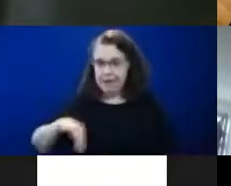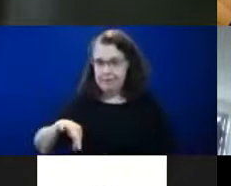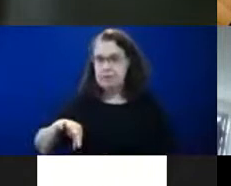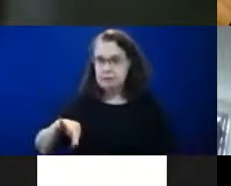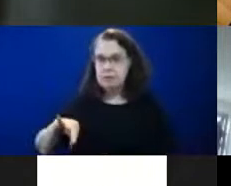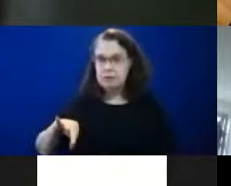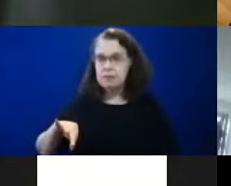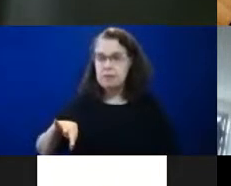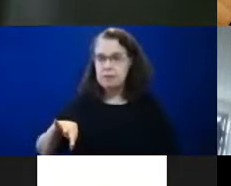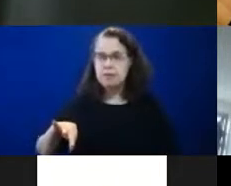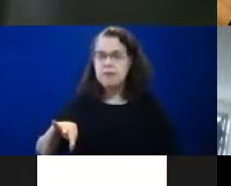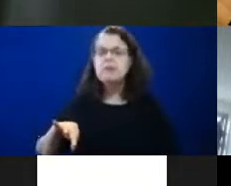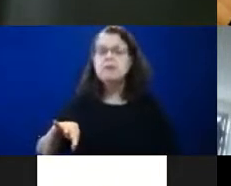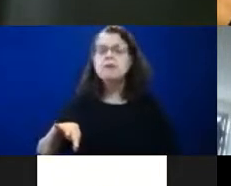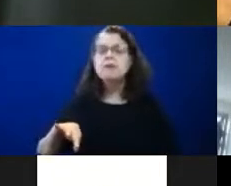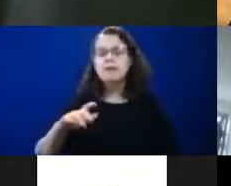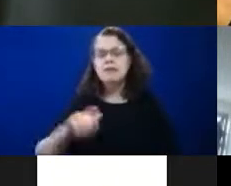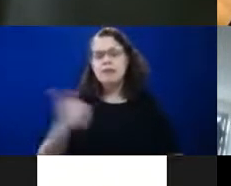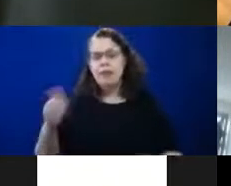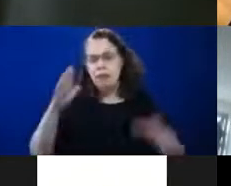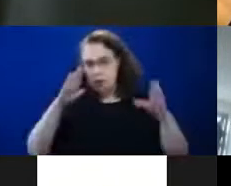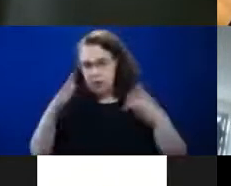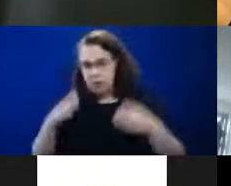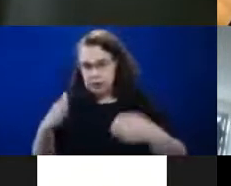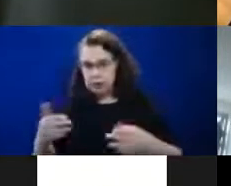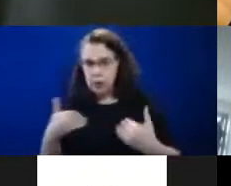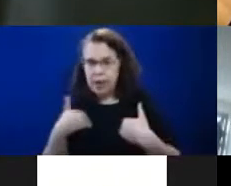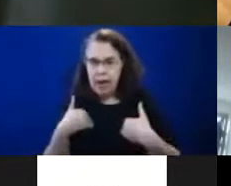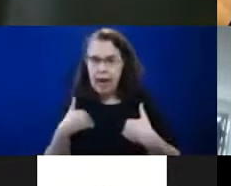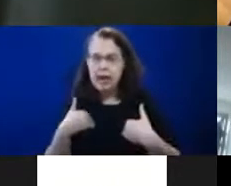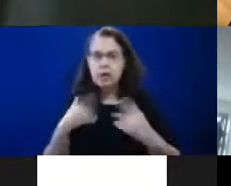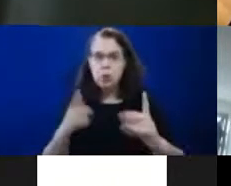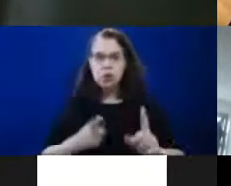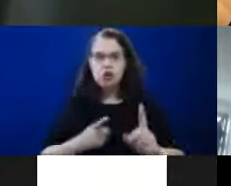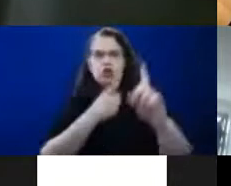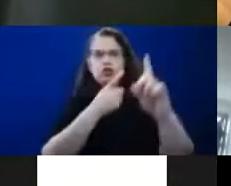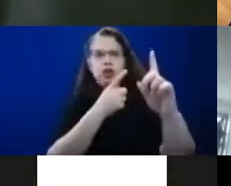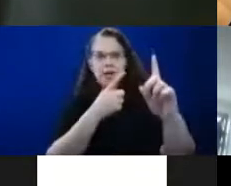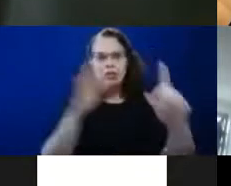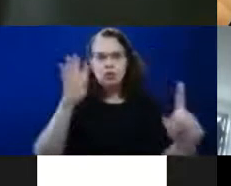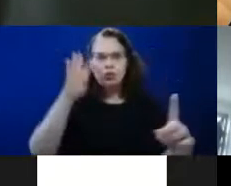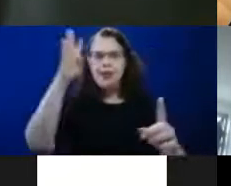of the other focuses that we had is striving to create that perfect